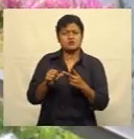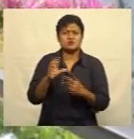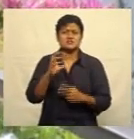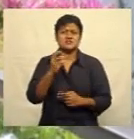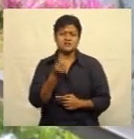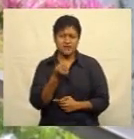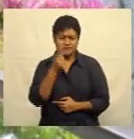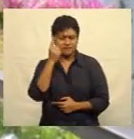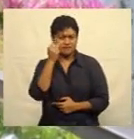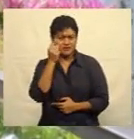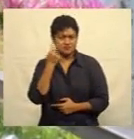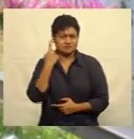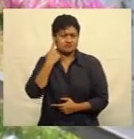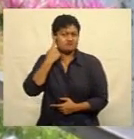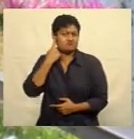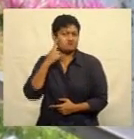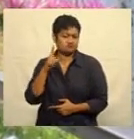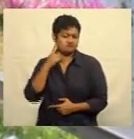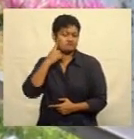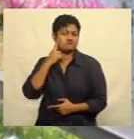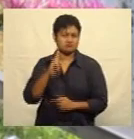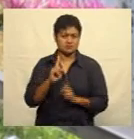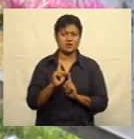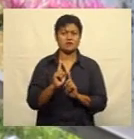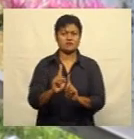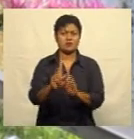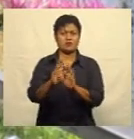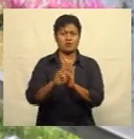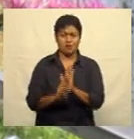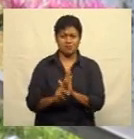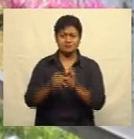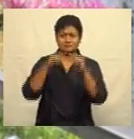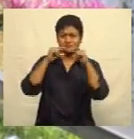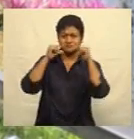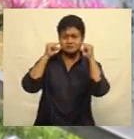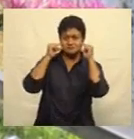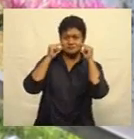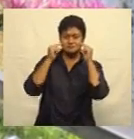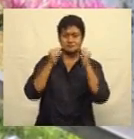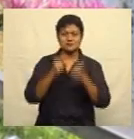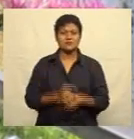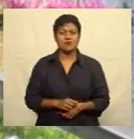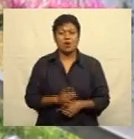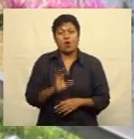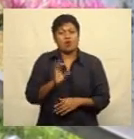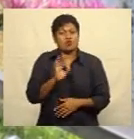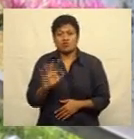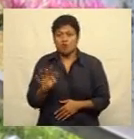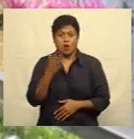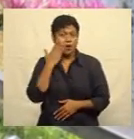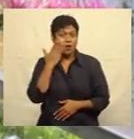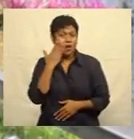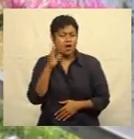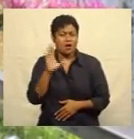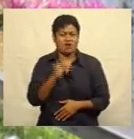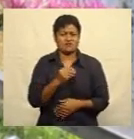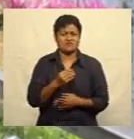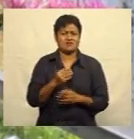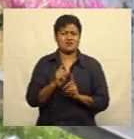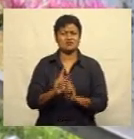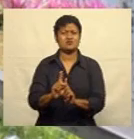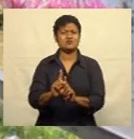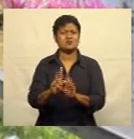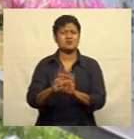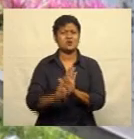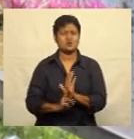either disregarding the instruction to wear safety masks or are simply unaware of the stringent measures that are in place for